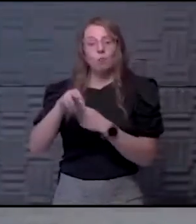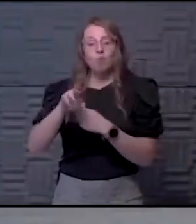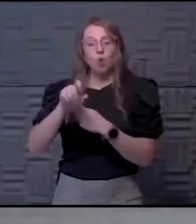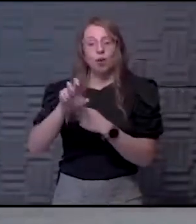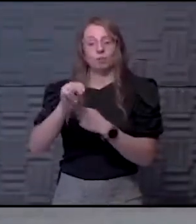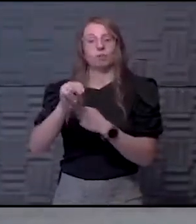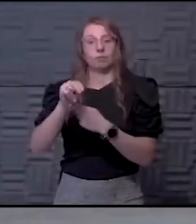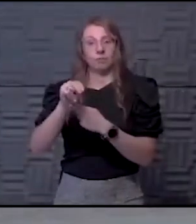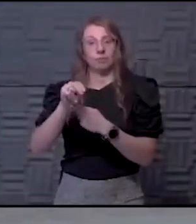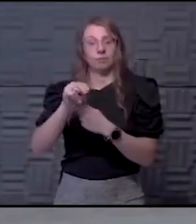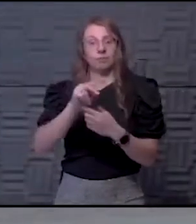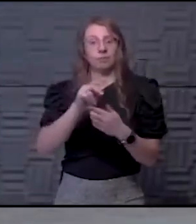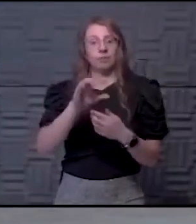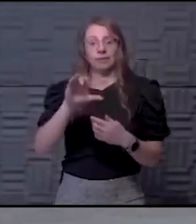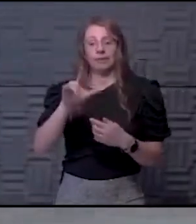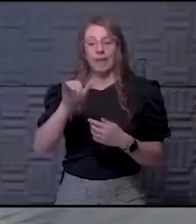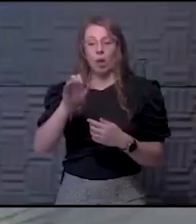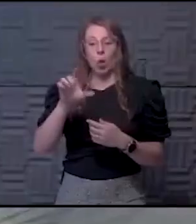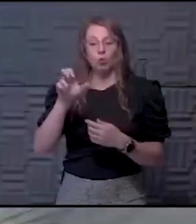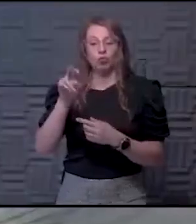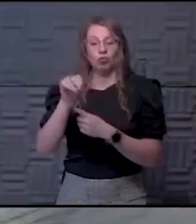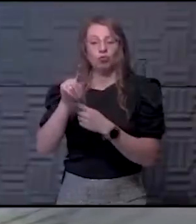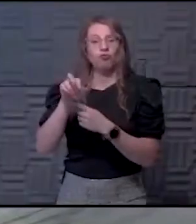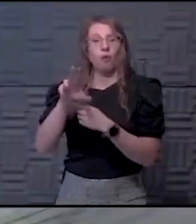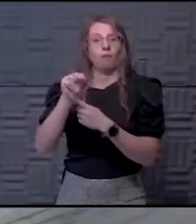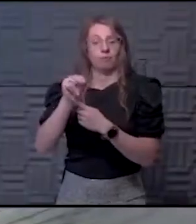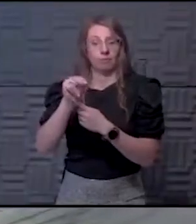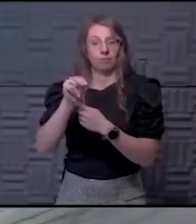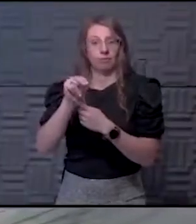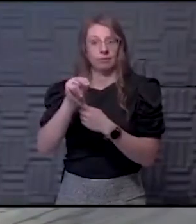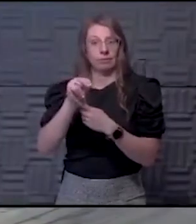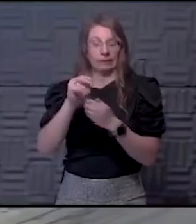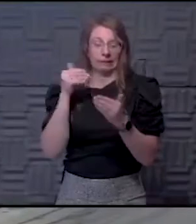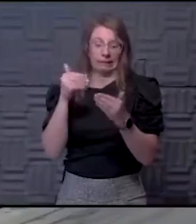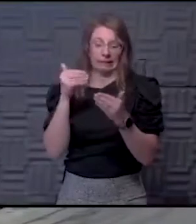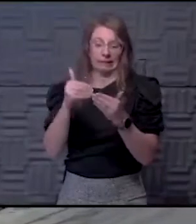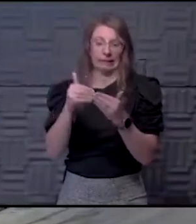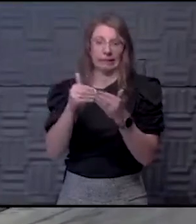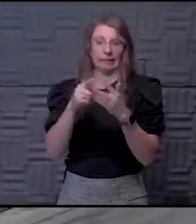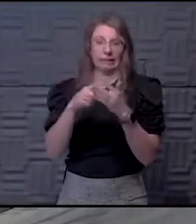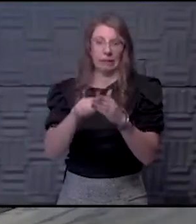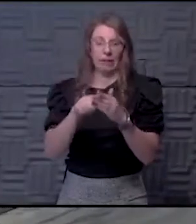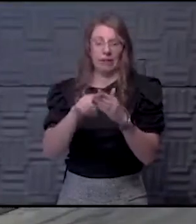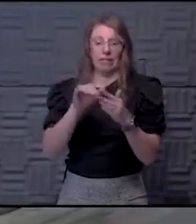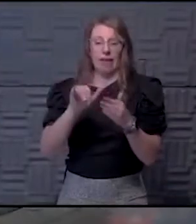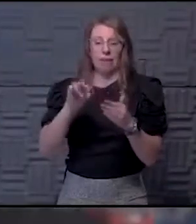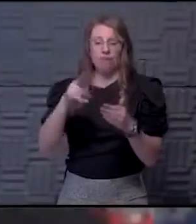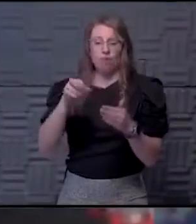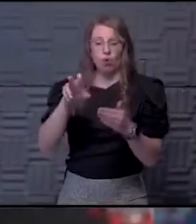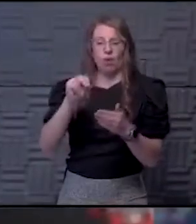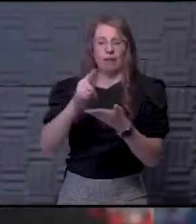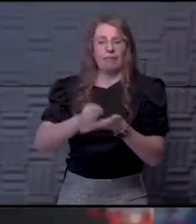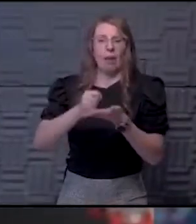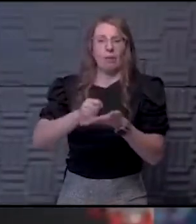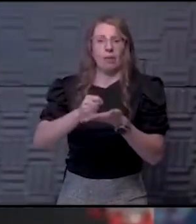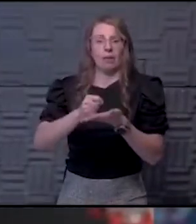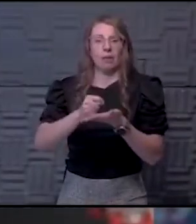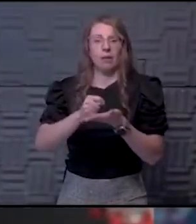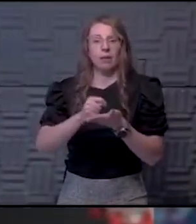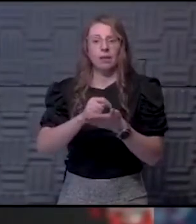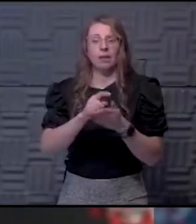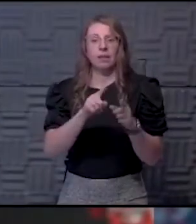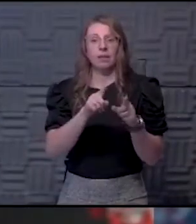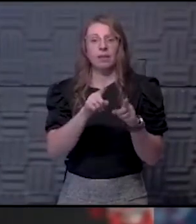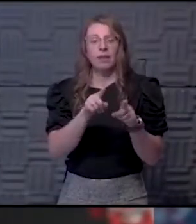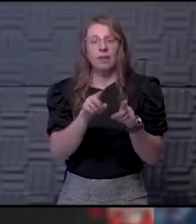our proton therapy center one step closer to fruition. This is actually sort of the opposite of beam me up, Scotty. We'd